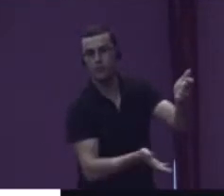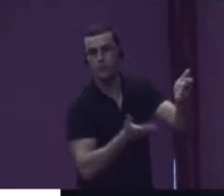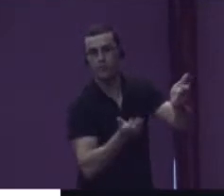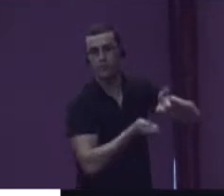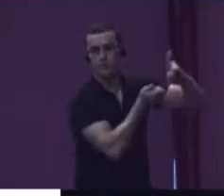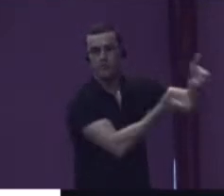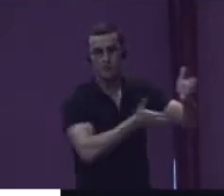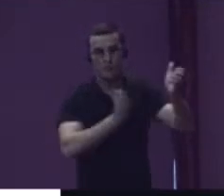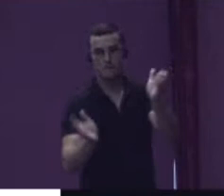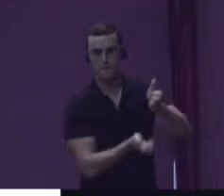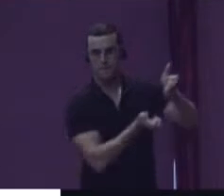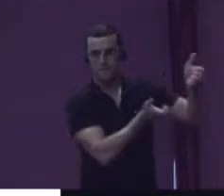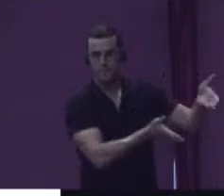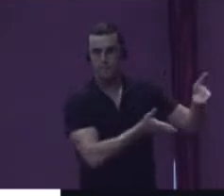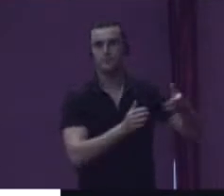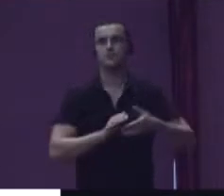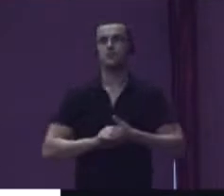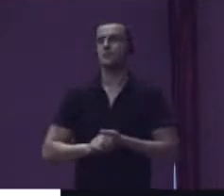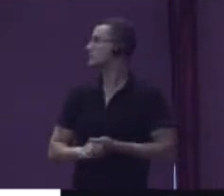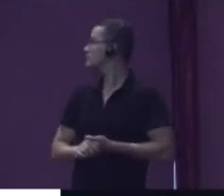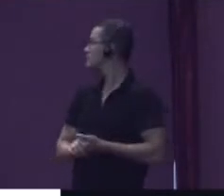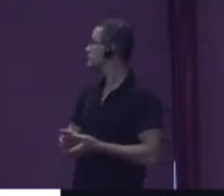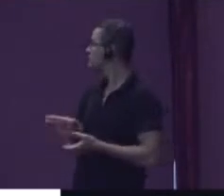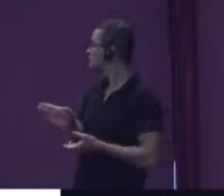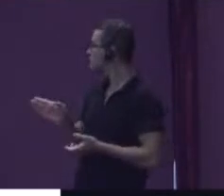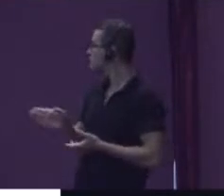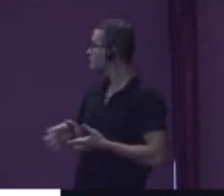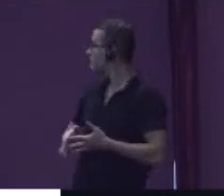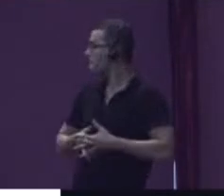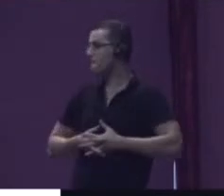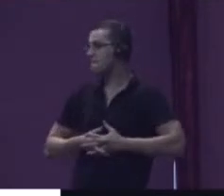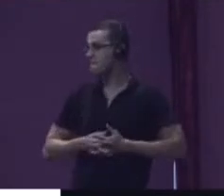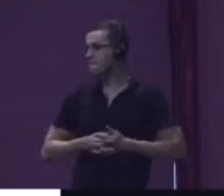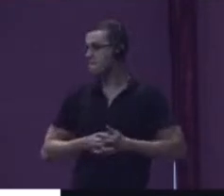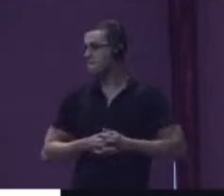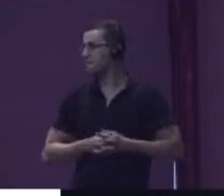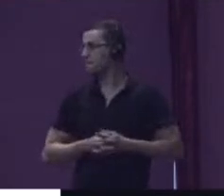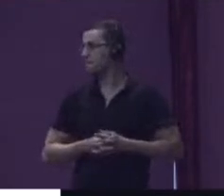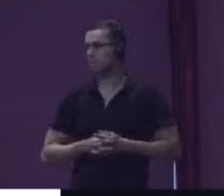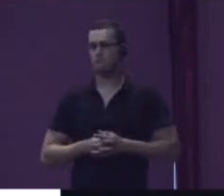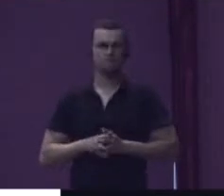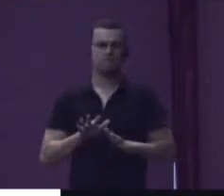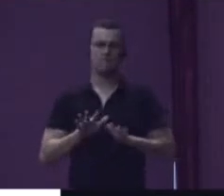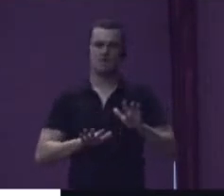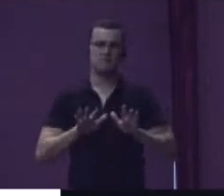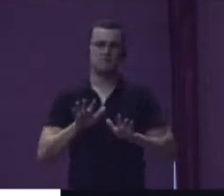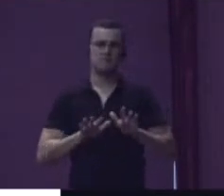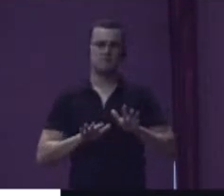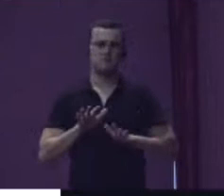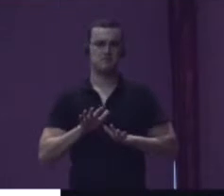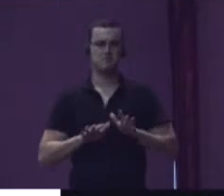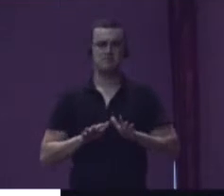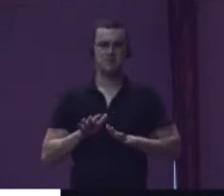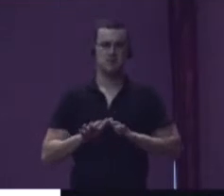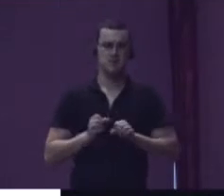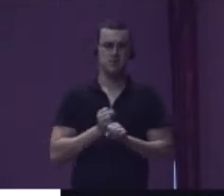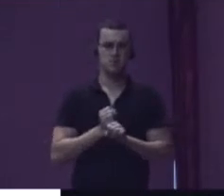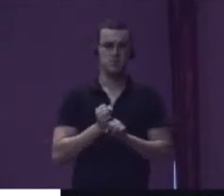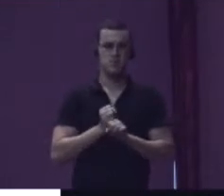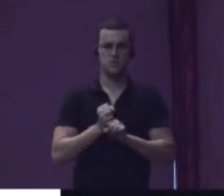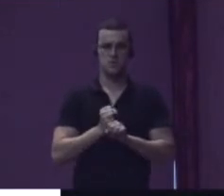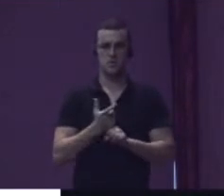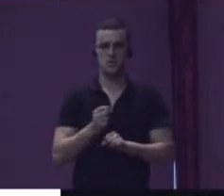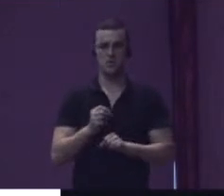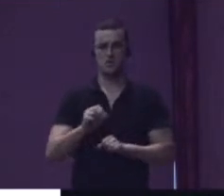about 2003 or so, the plantation owners stopped growing coffee because there